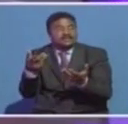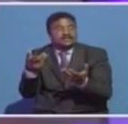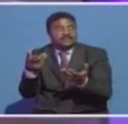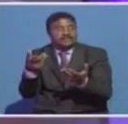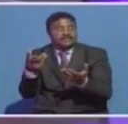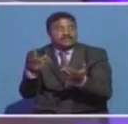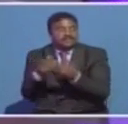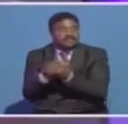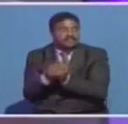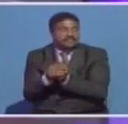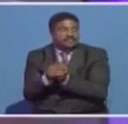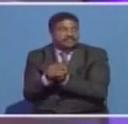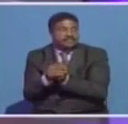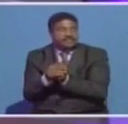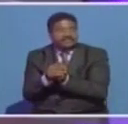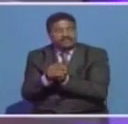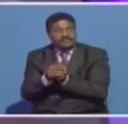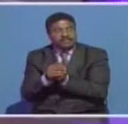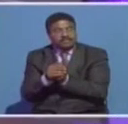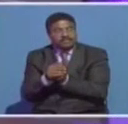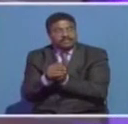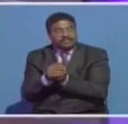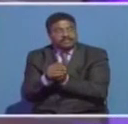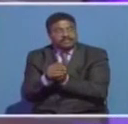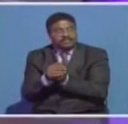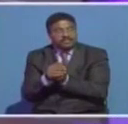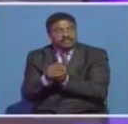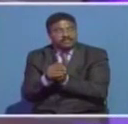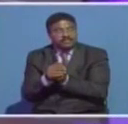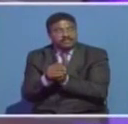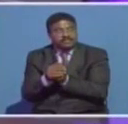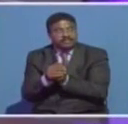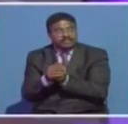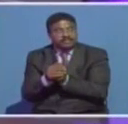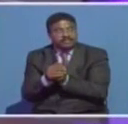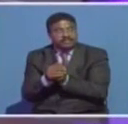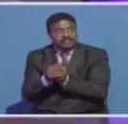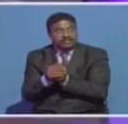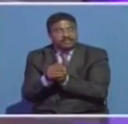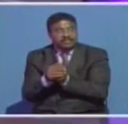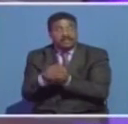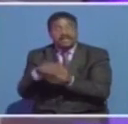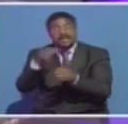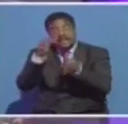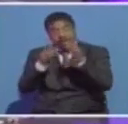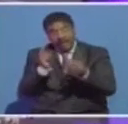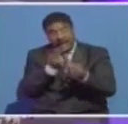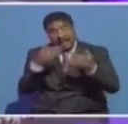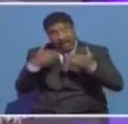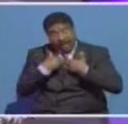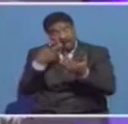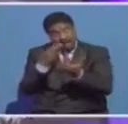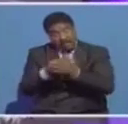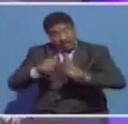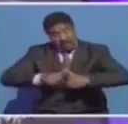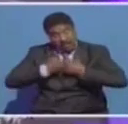for them to determine the priorities and then release the funds. If we have the funds on our own, we'll be able to plan that we